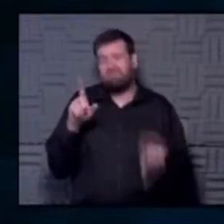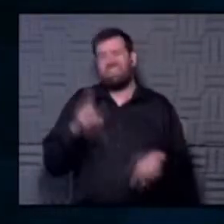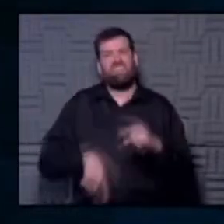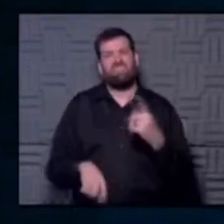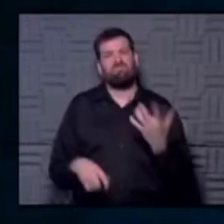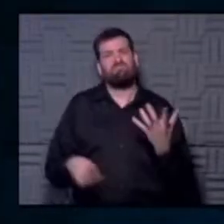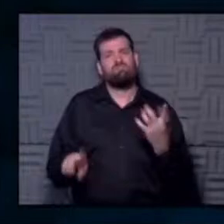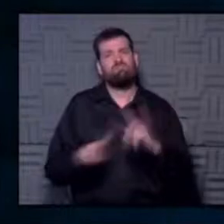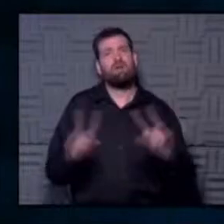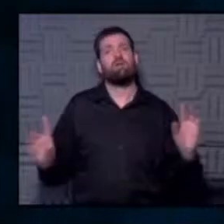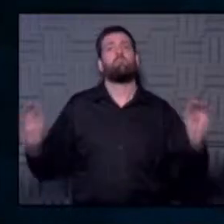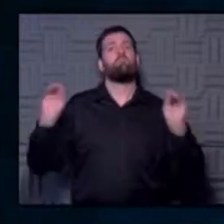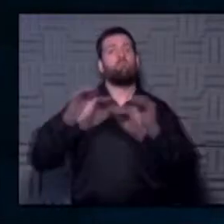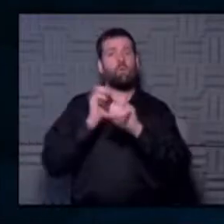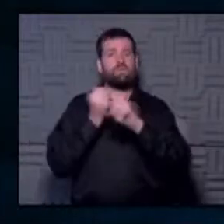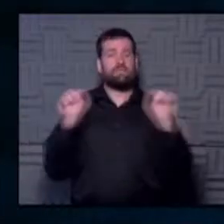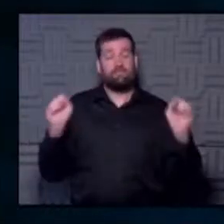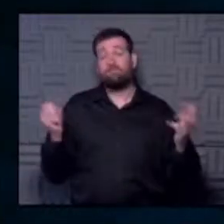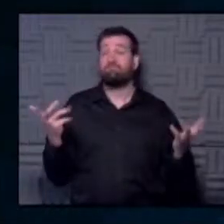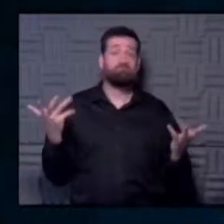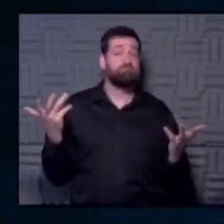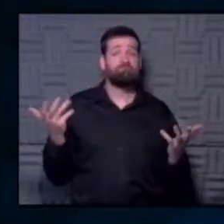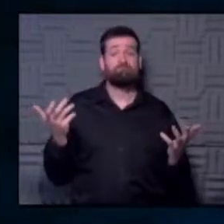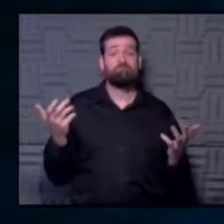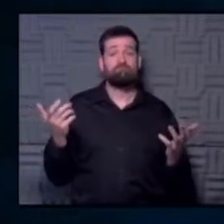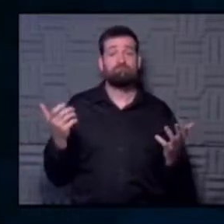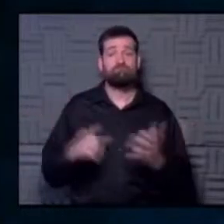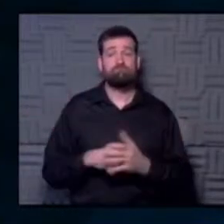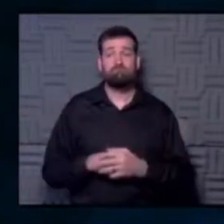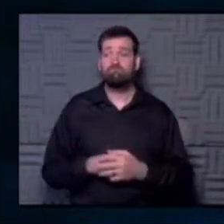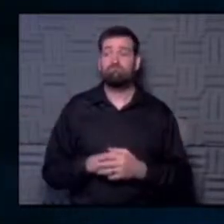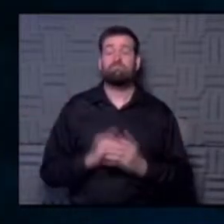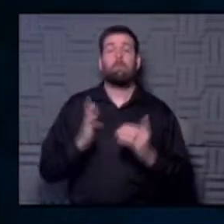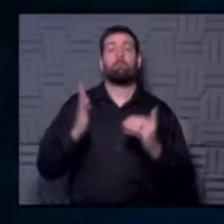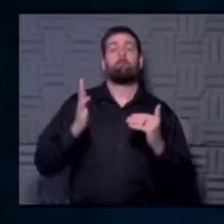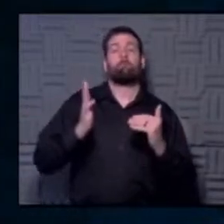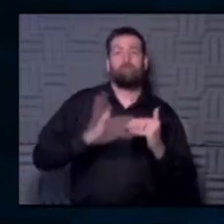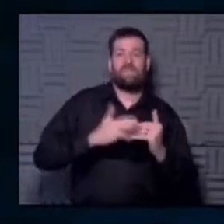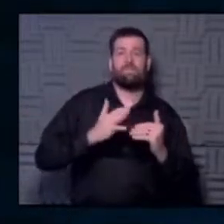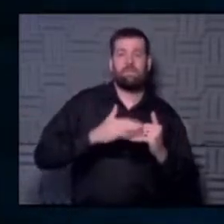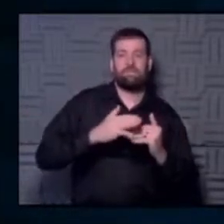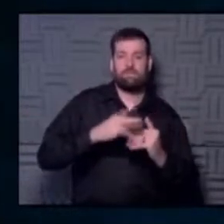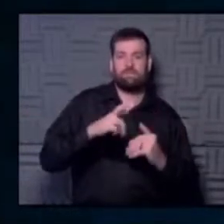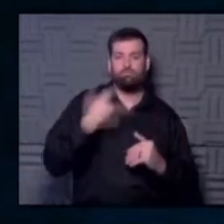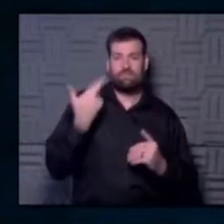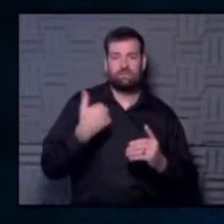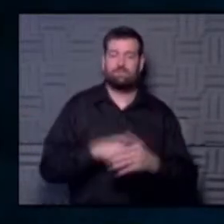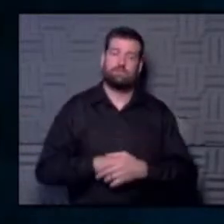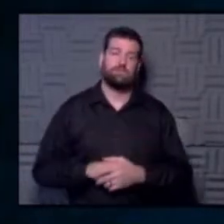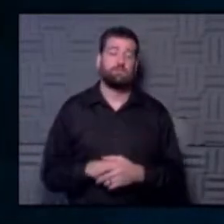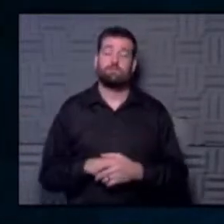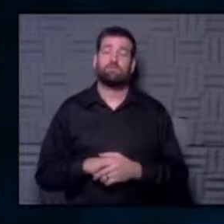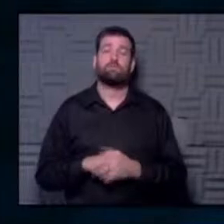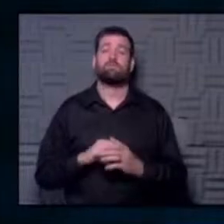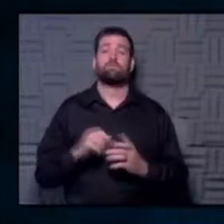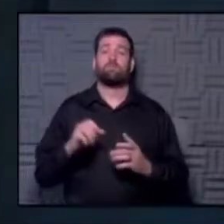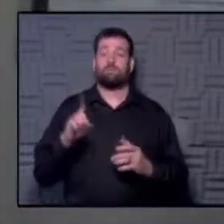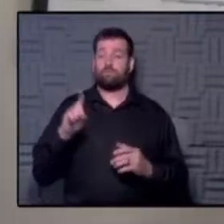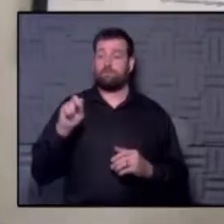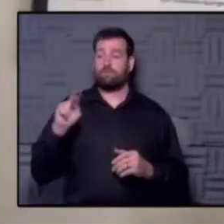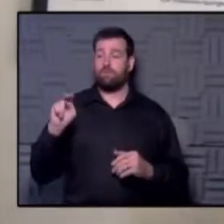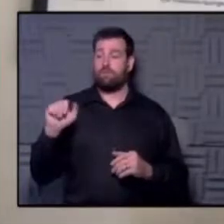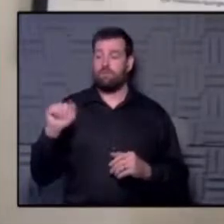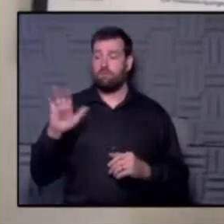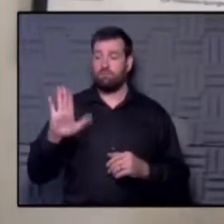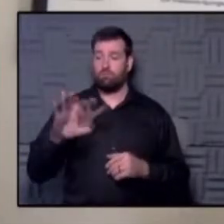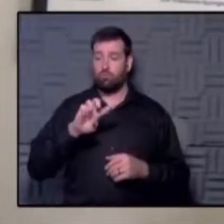does make you safer. This is all a game of minimizing risk. I think the question that Donna may be asking